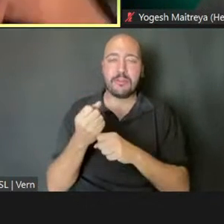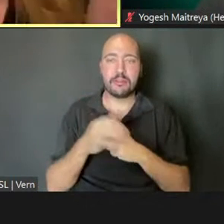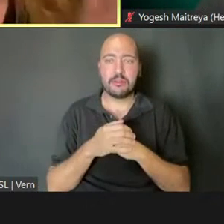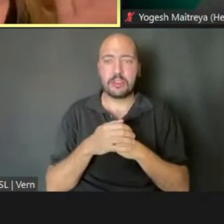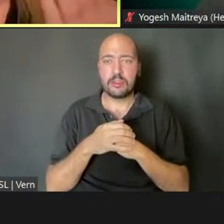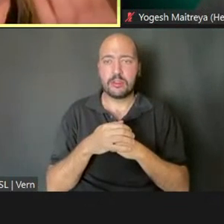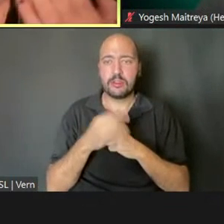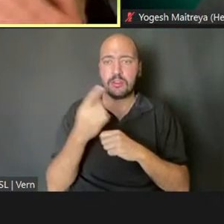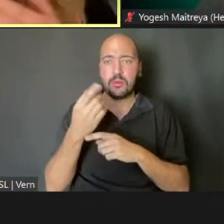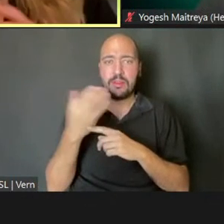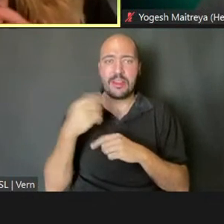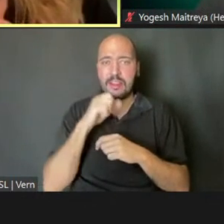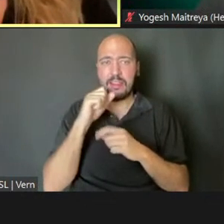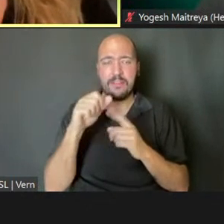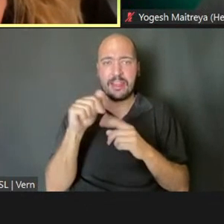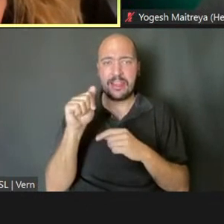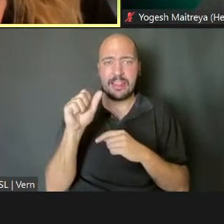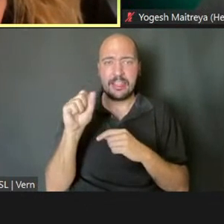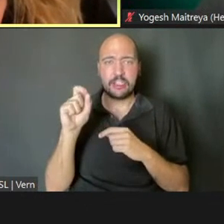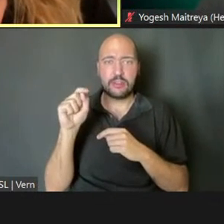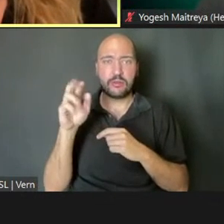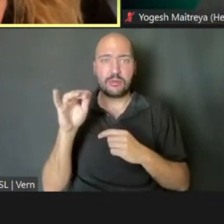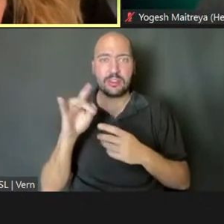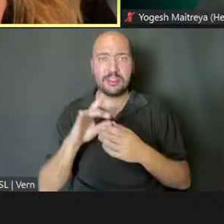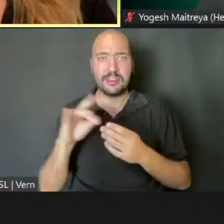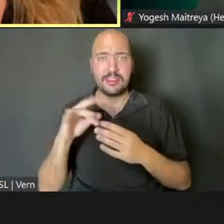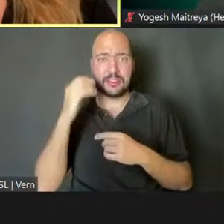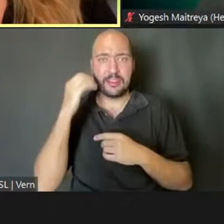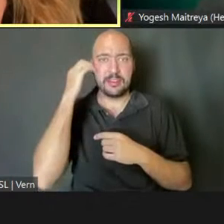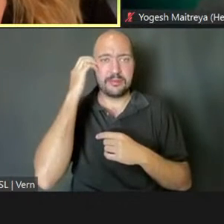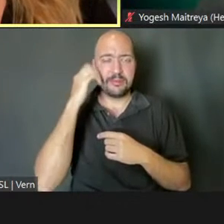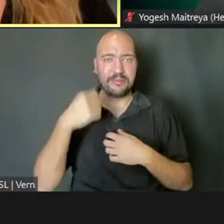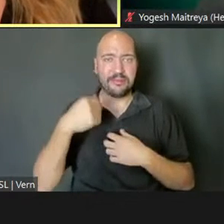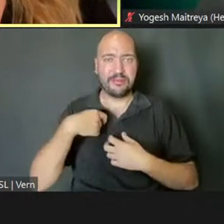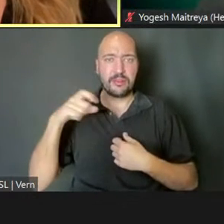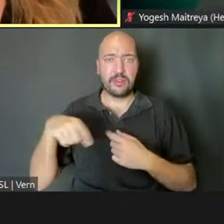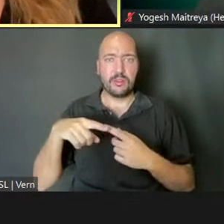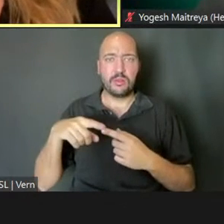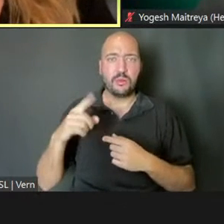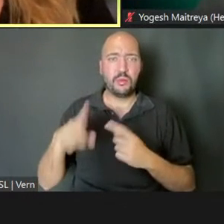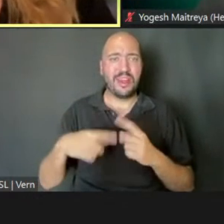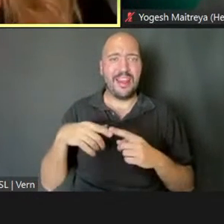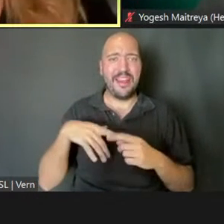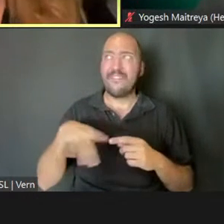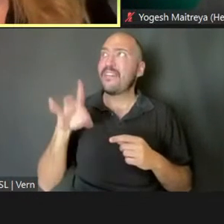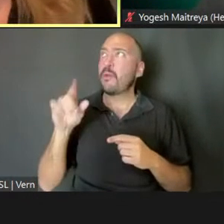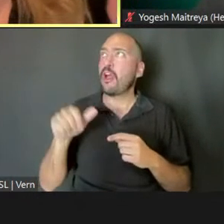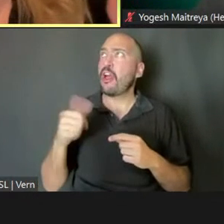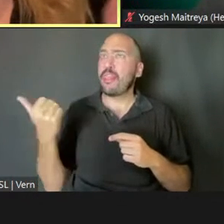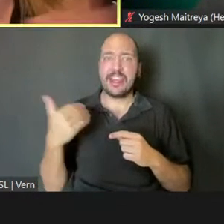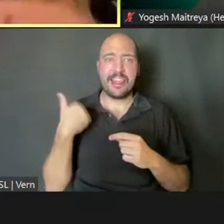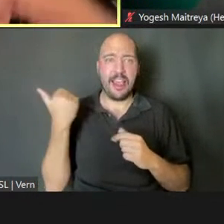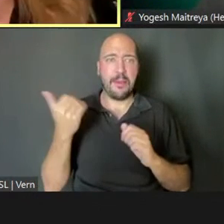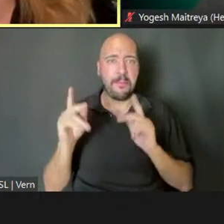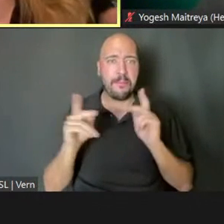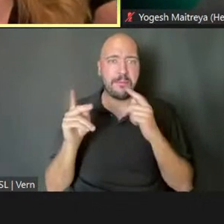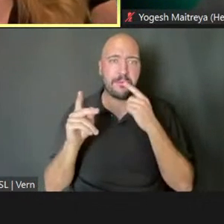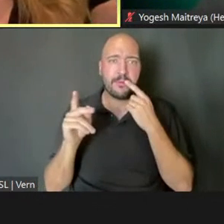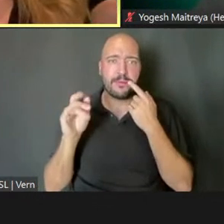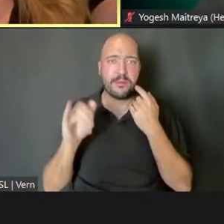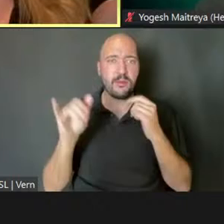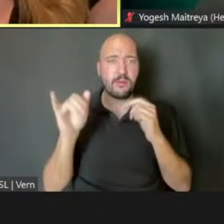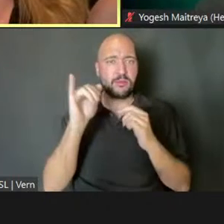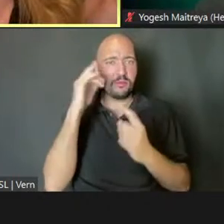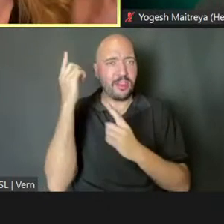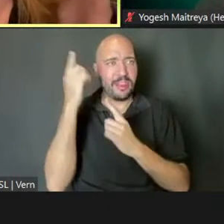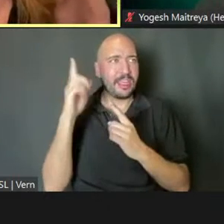one thing that I loved when Astrid said, you know, I had to find it was when I found like other young people that were also